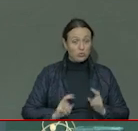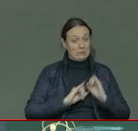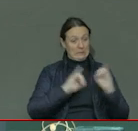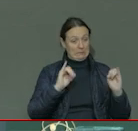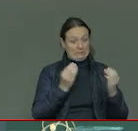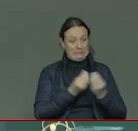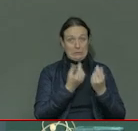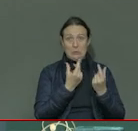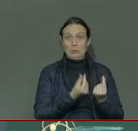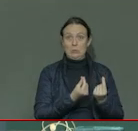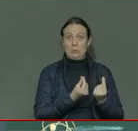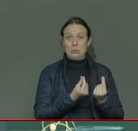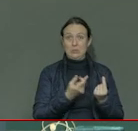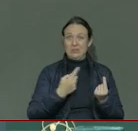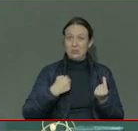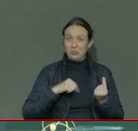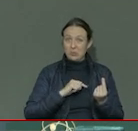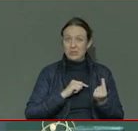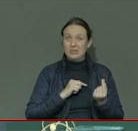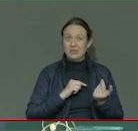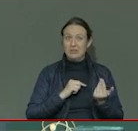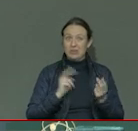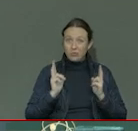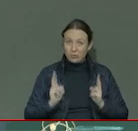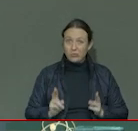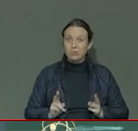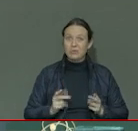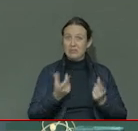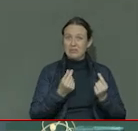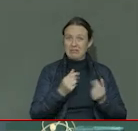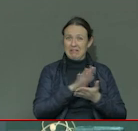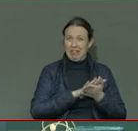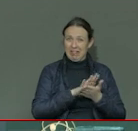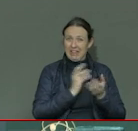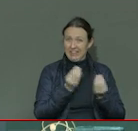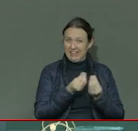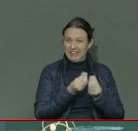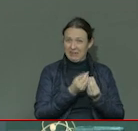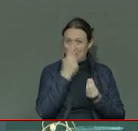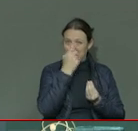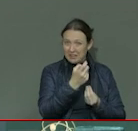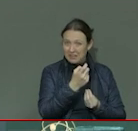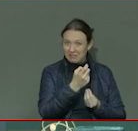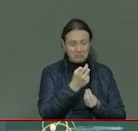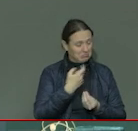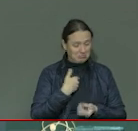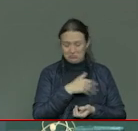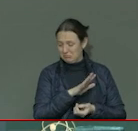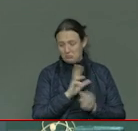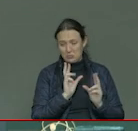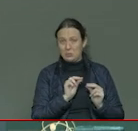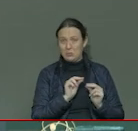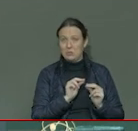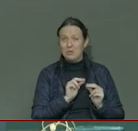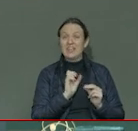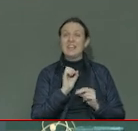things. Do we like to acknowledge that we, as human beings, are capable of such gruesomeness? No. It's easier,